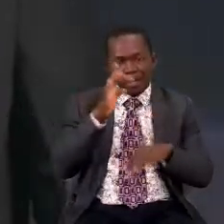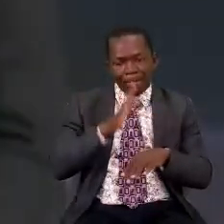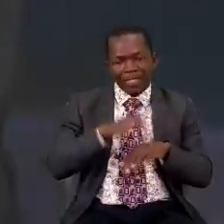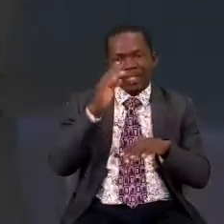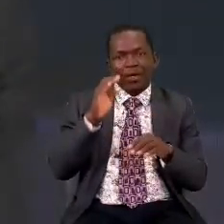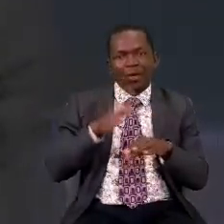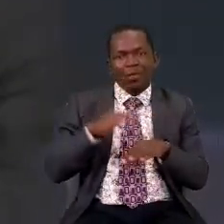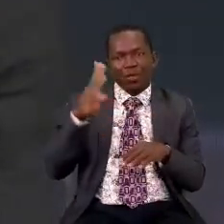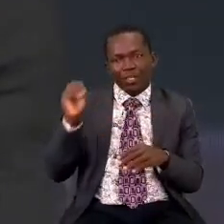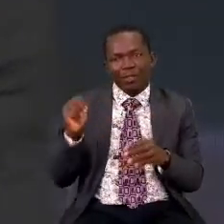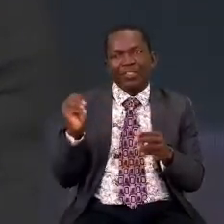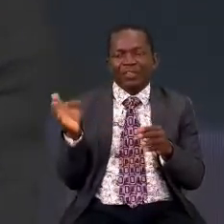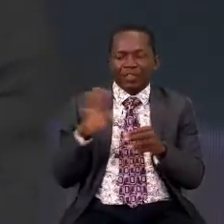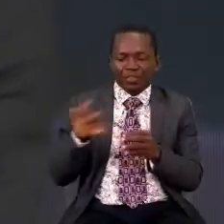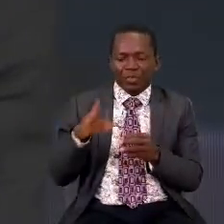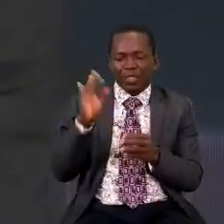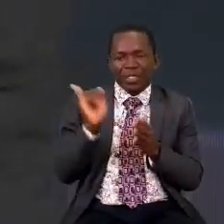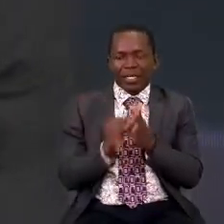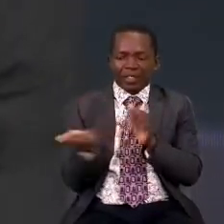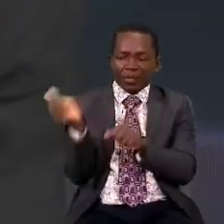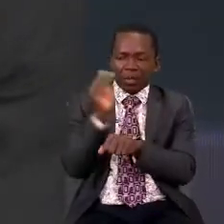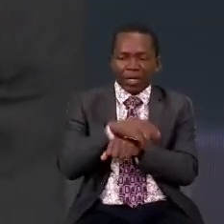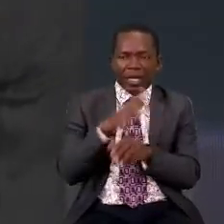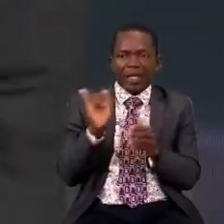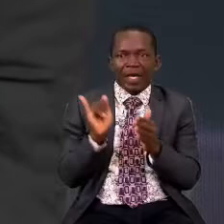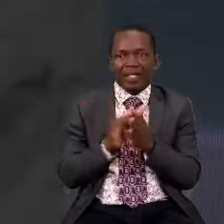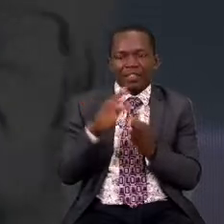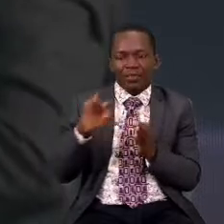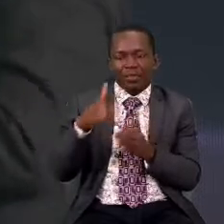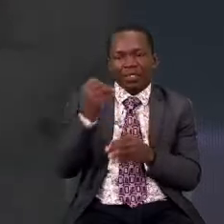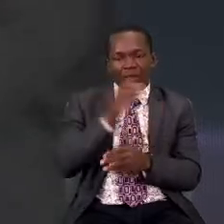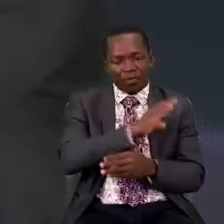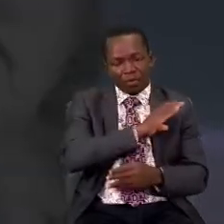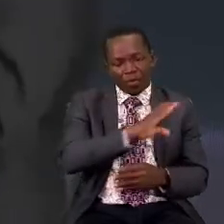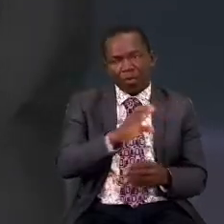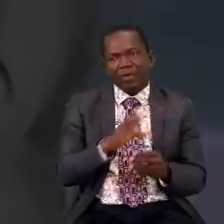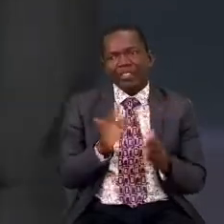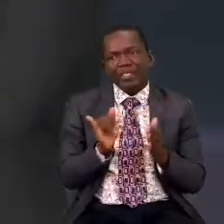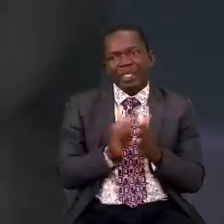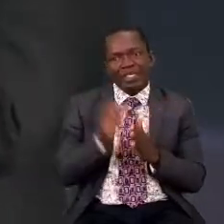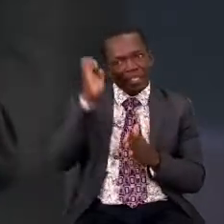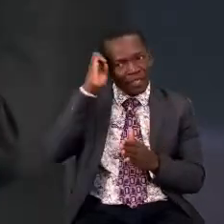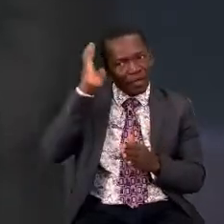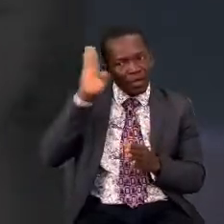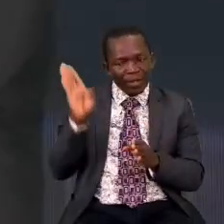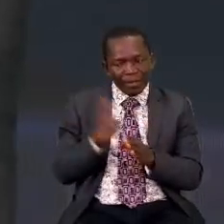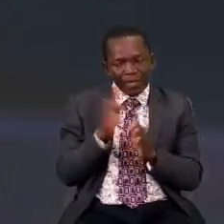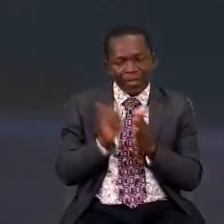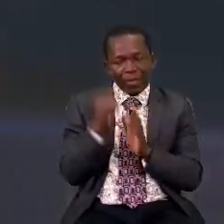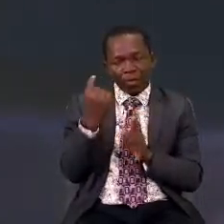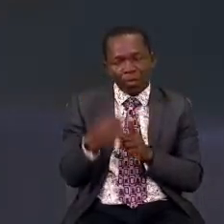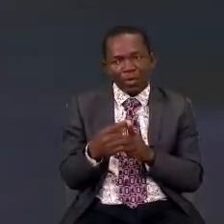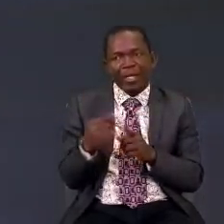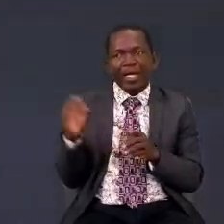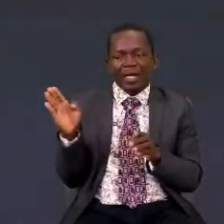word and he will take the people of God out of the wilderness and lead them to the promised land.